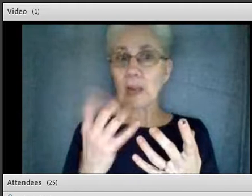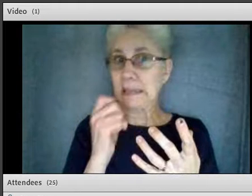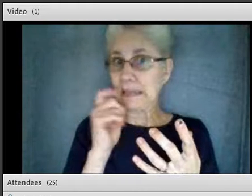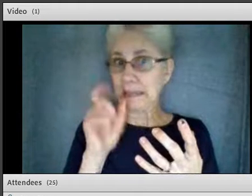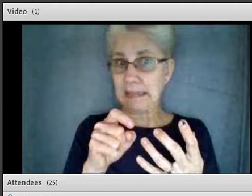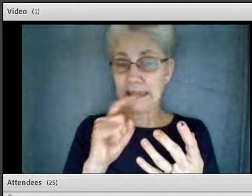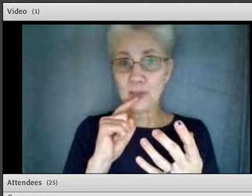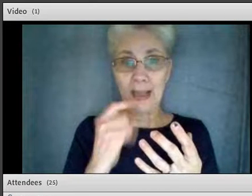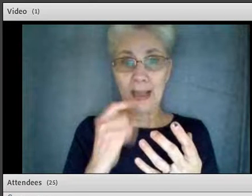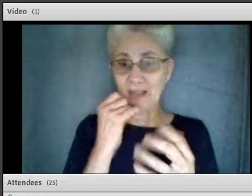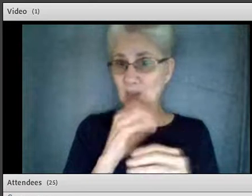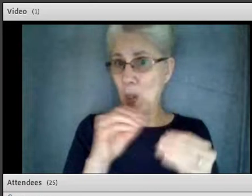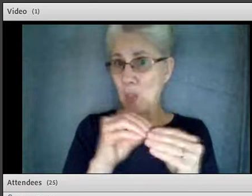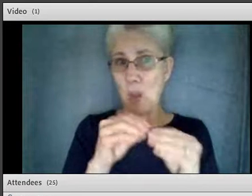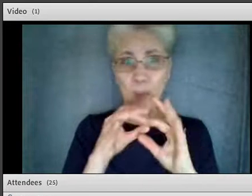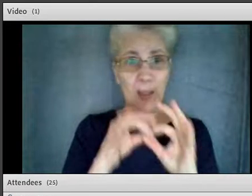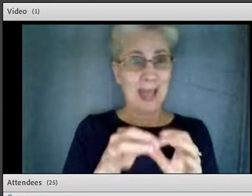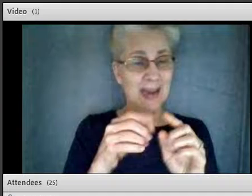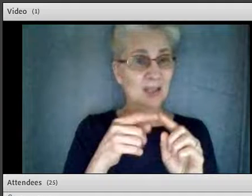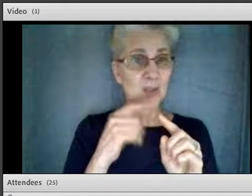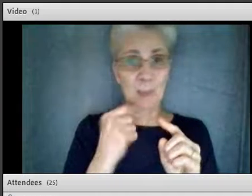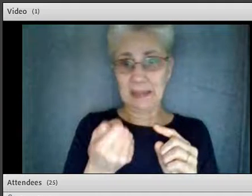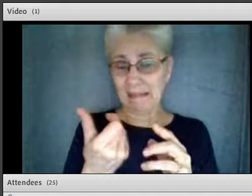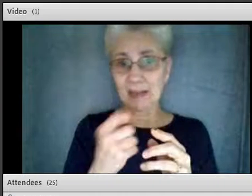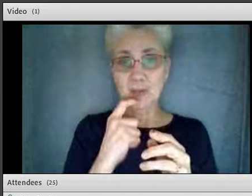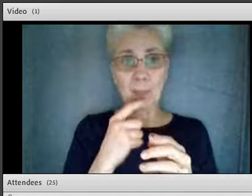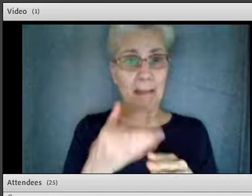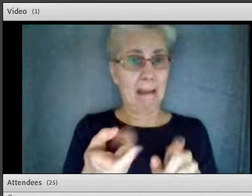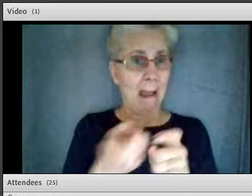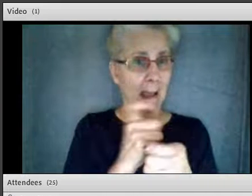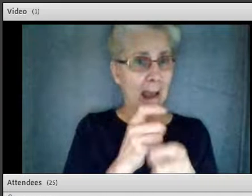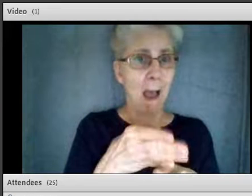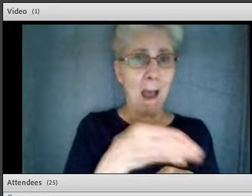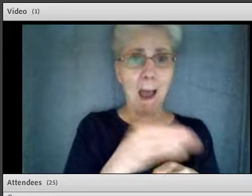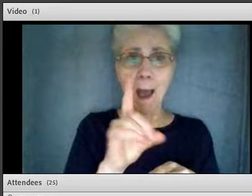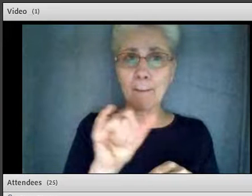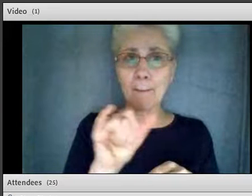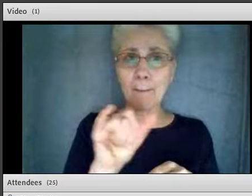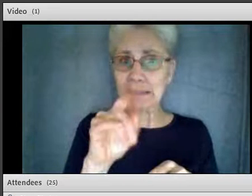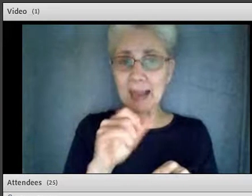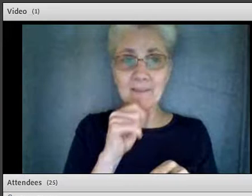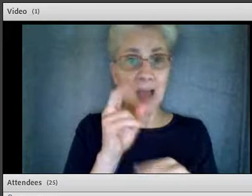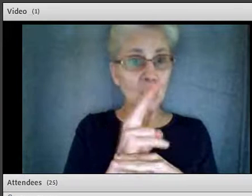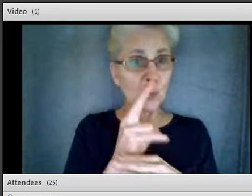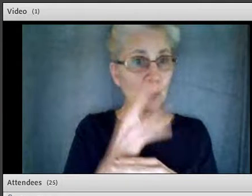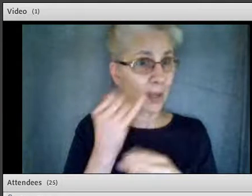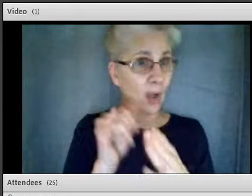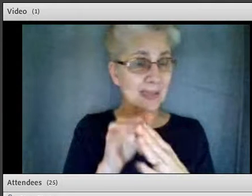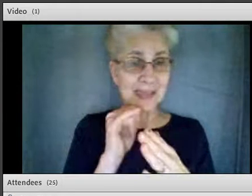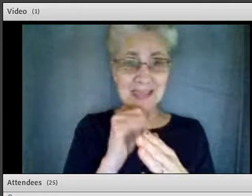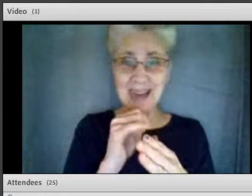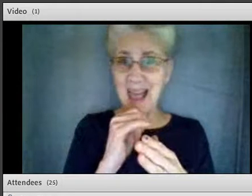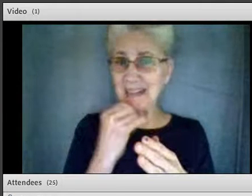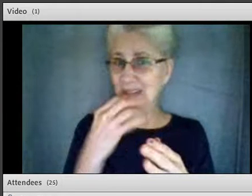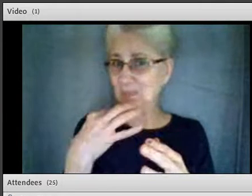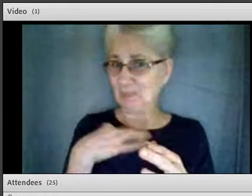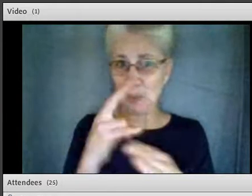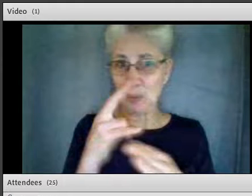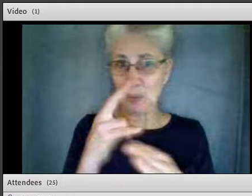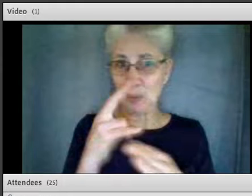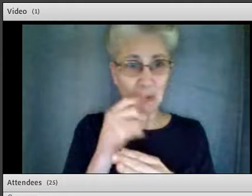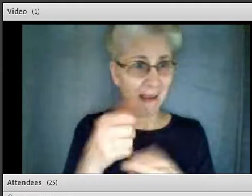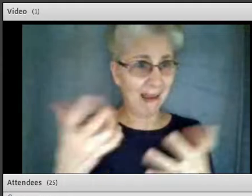be deleted? Should it be updated? If they're not using it, is it because it's not useful? I'm just going to skip here